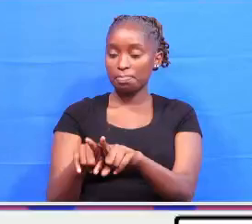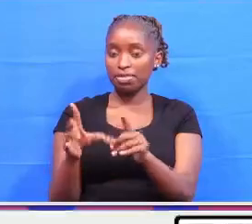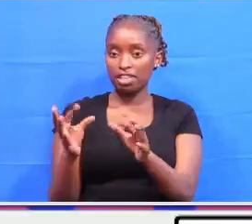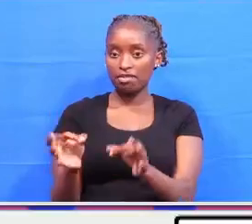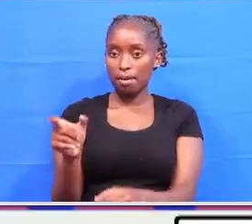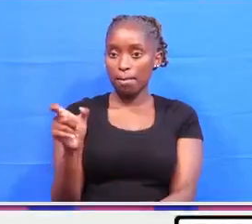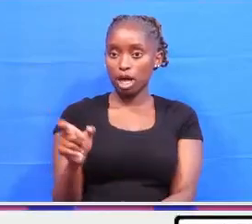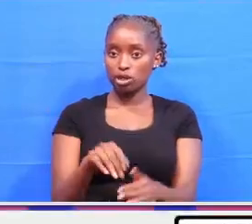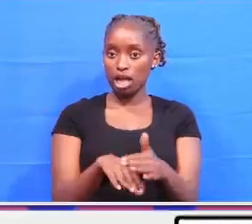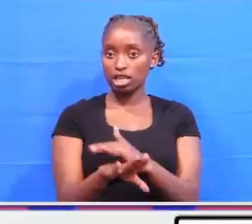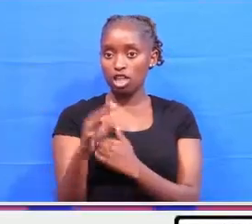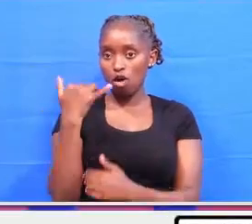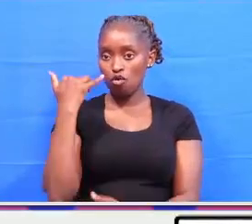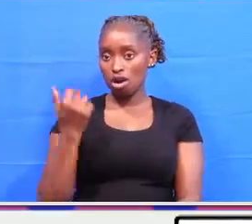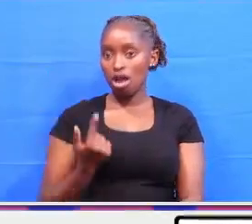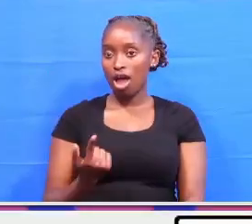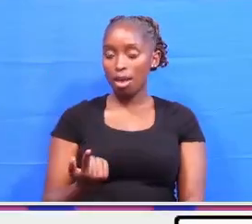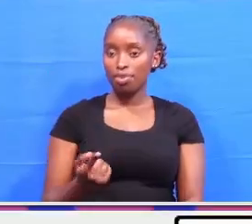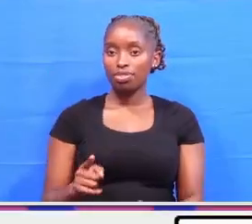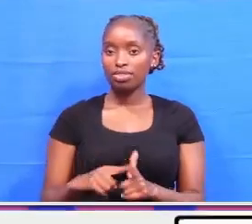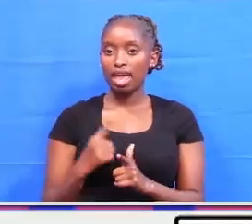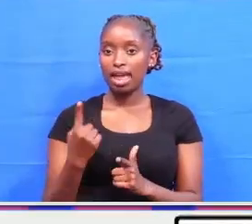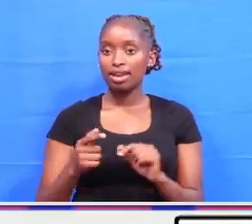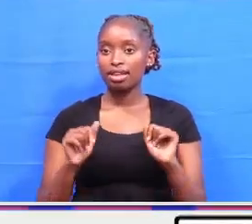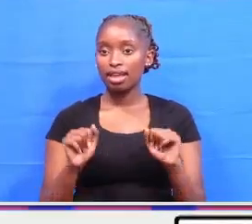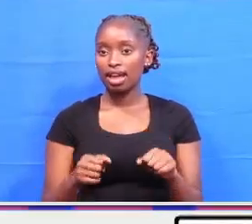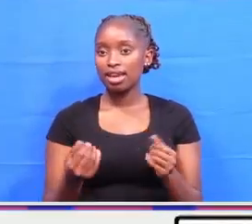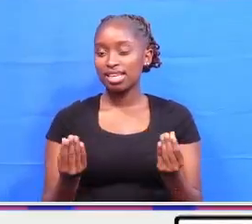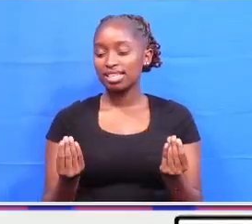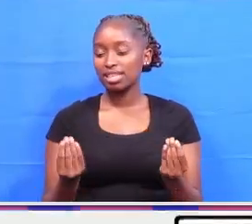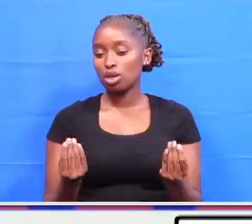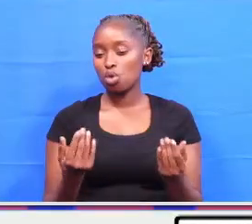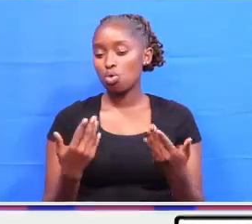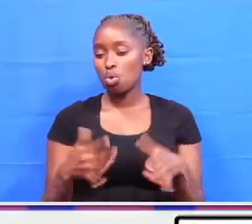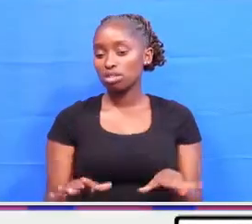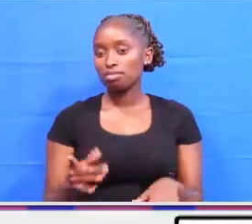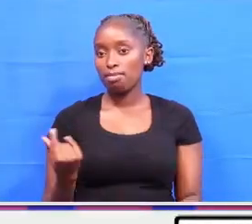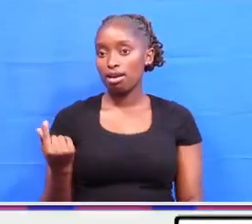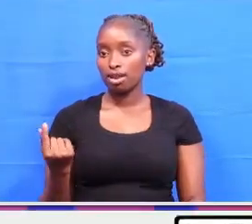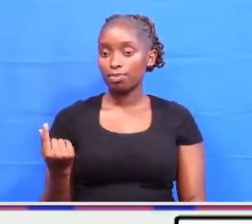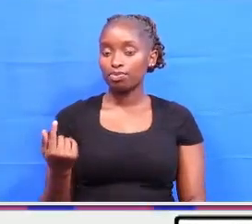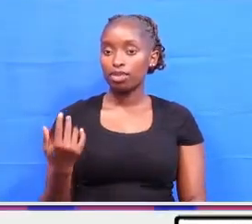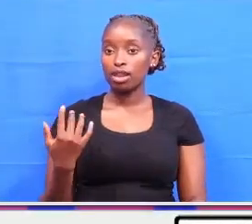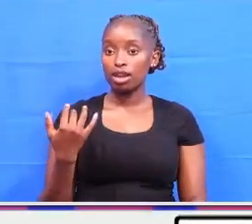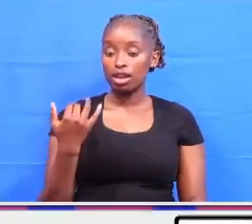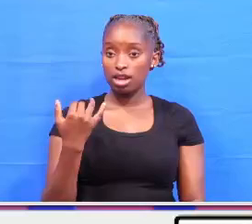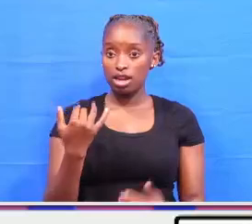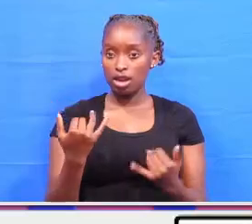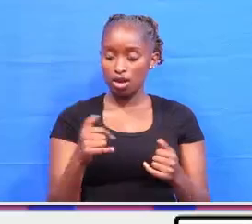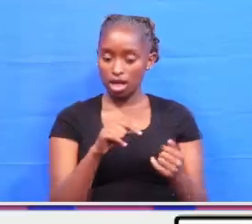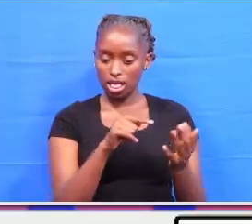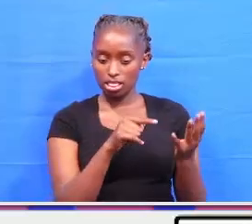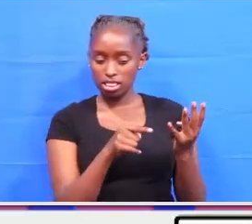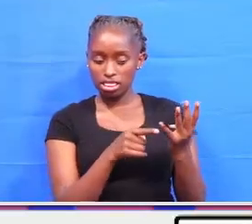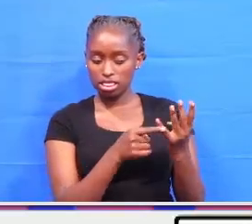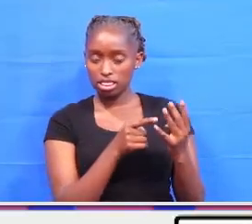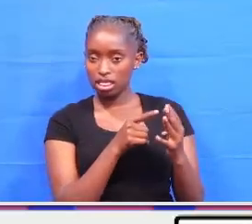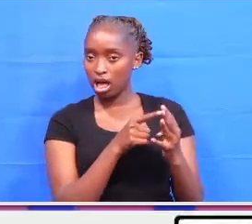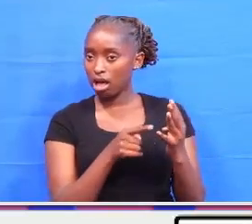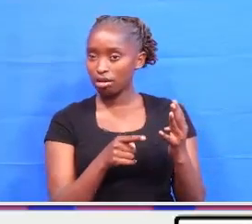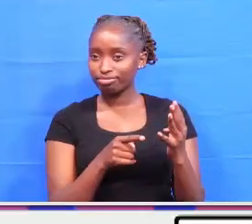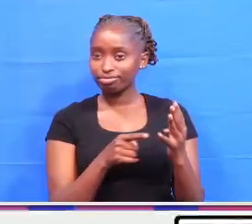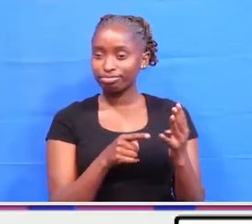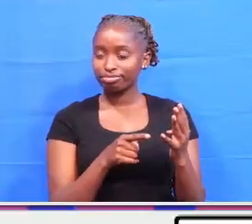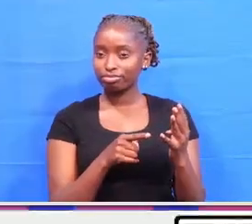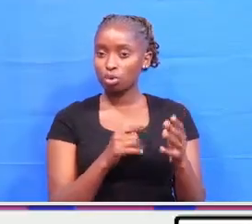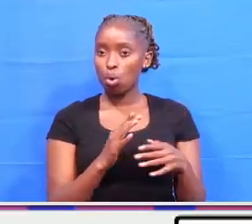somebody accessed her phone, she can easily lose her money. Right. So all those risks, even at her